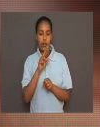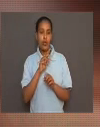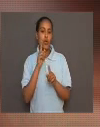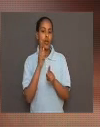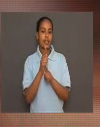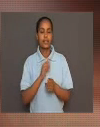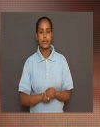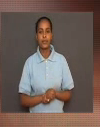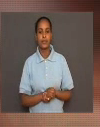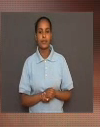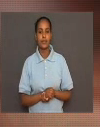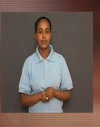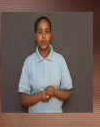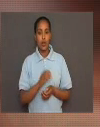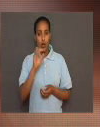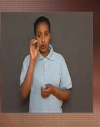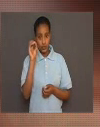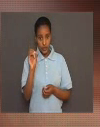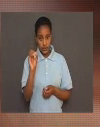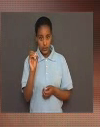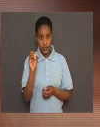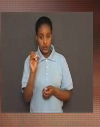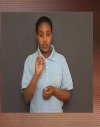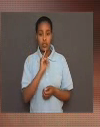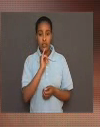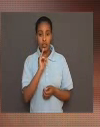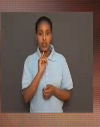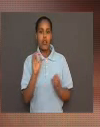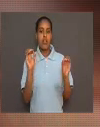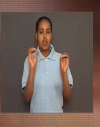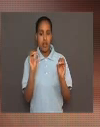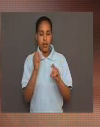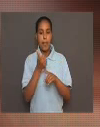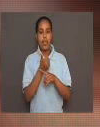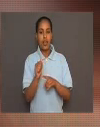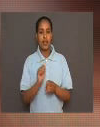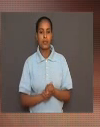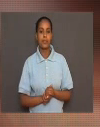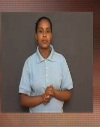correct. Oxygen is a non-metal.